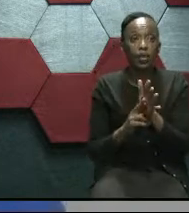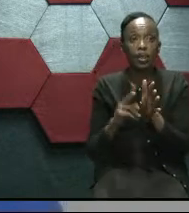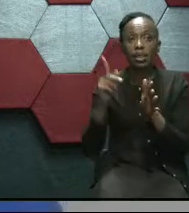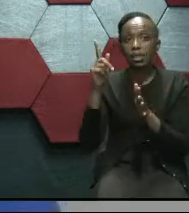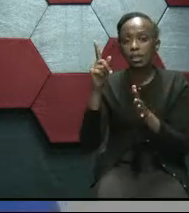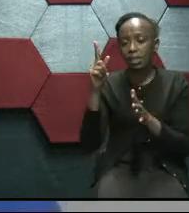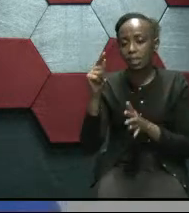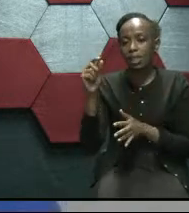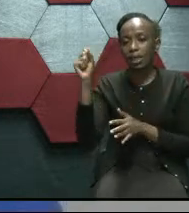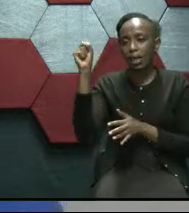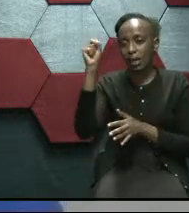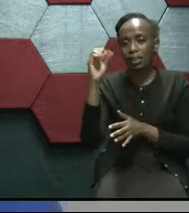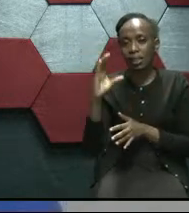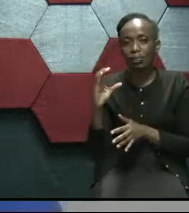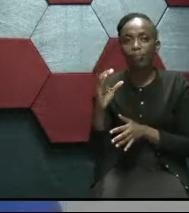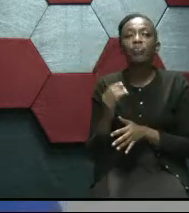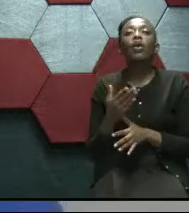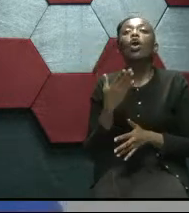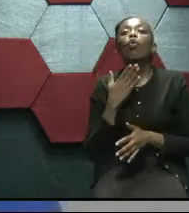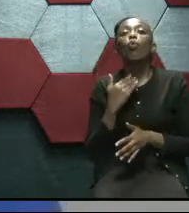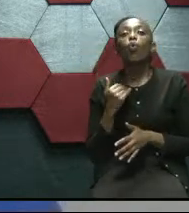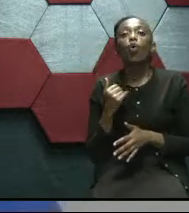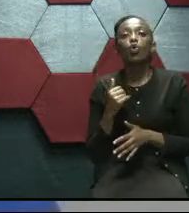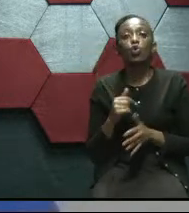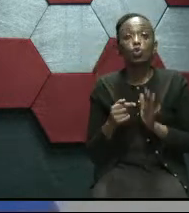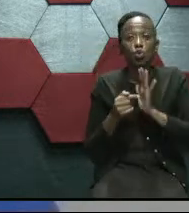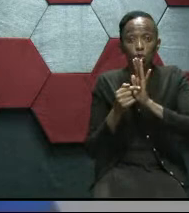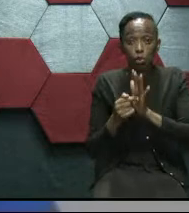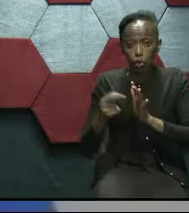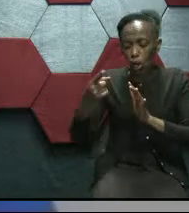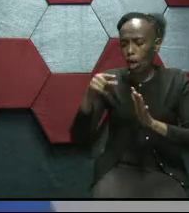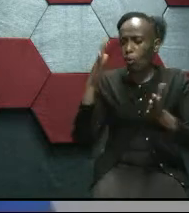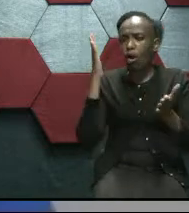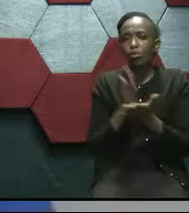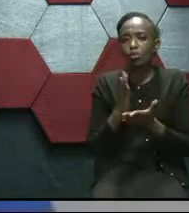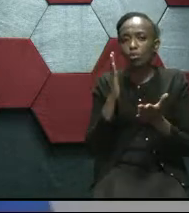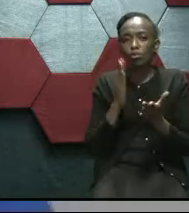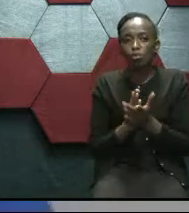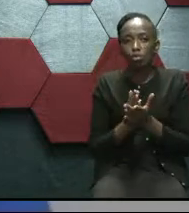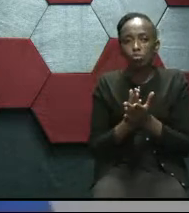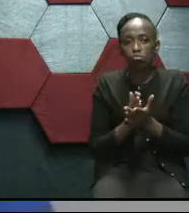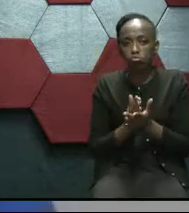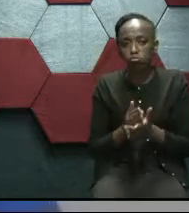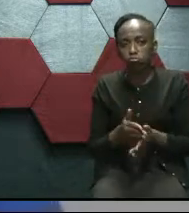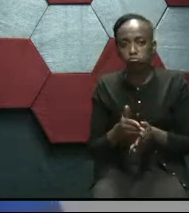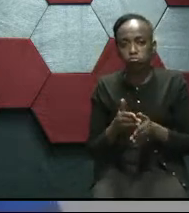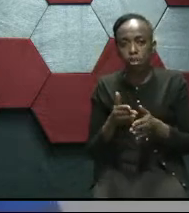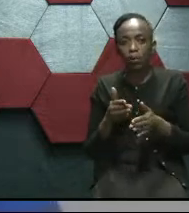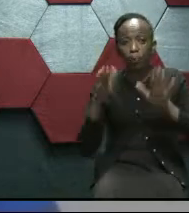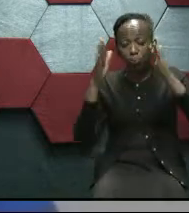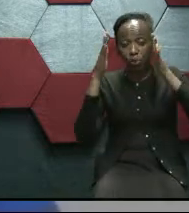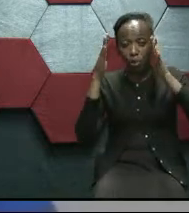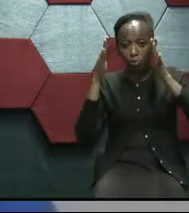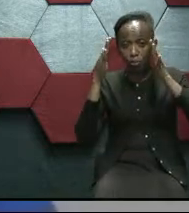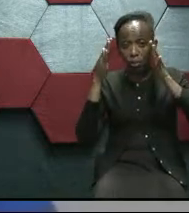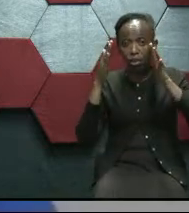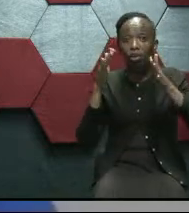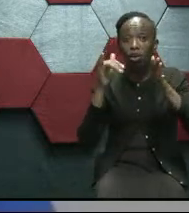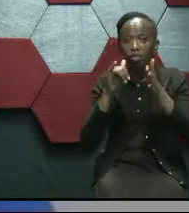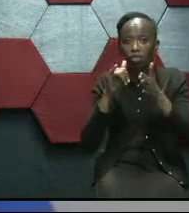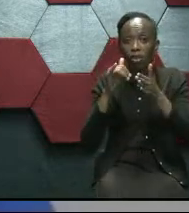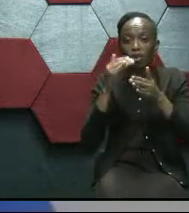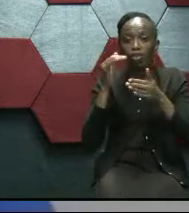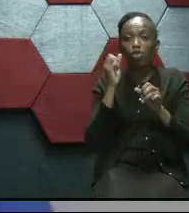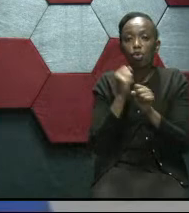Service Commission, I would like to express our sincere admiration for the outstanding